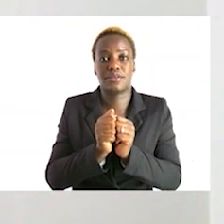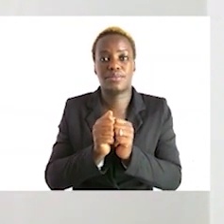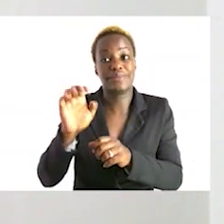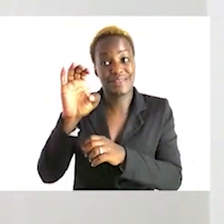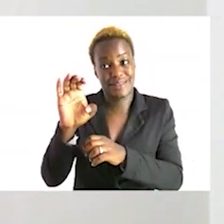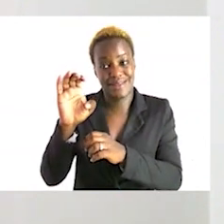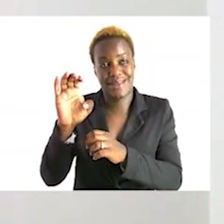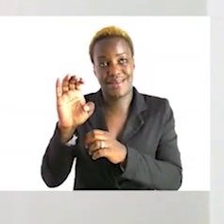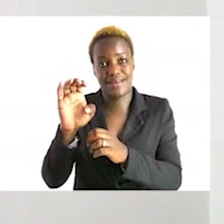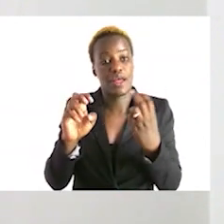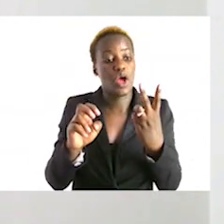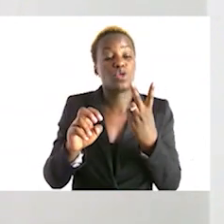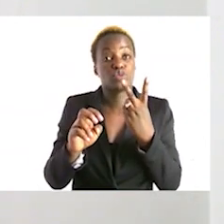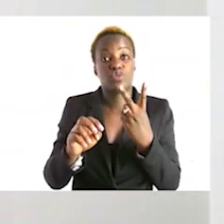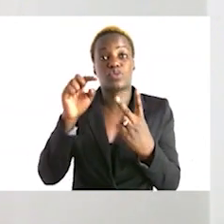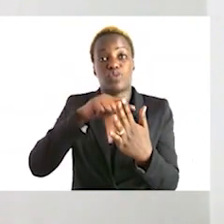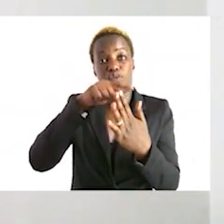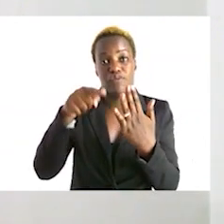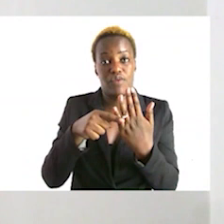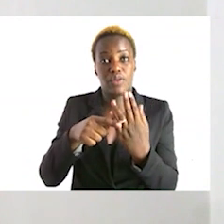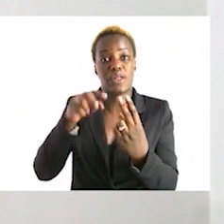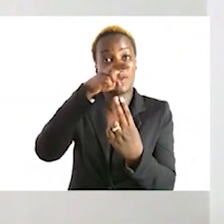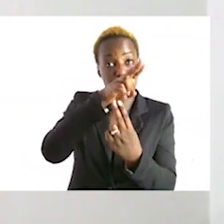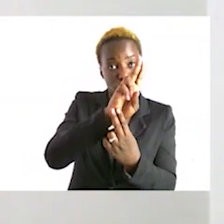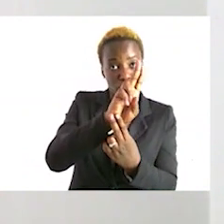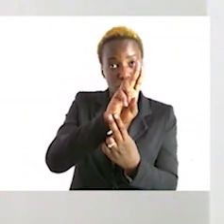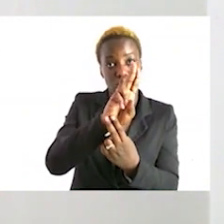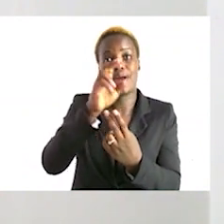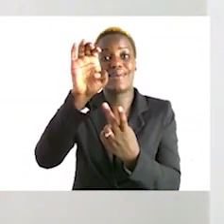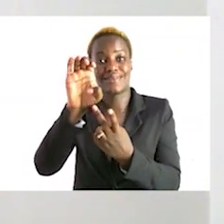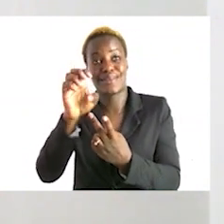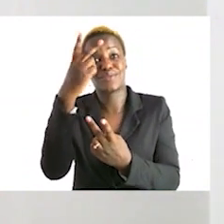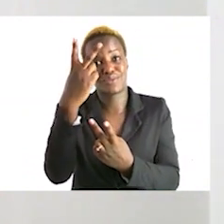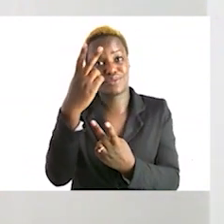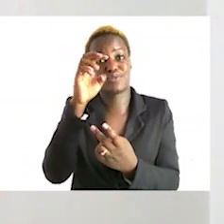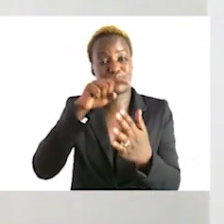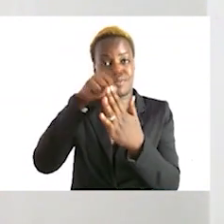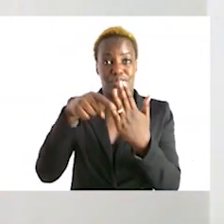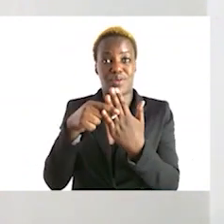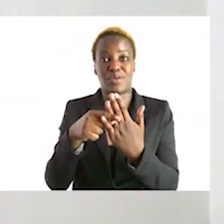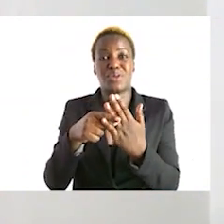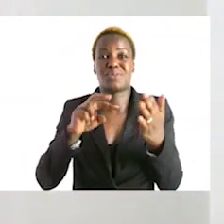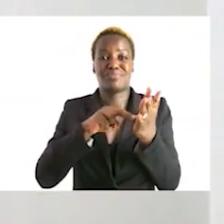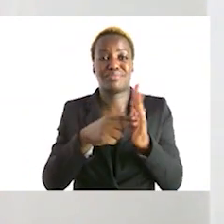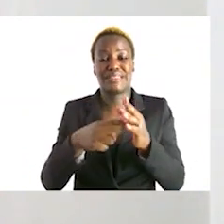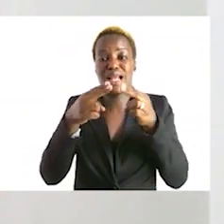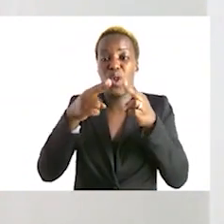makes the whole word the long vowel. Nay. Let's quickly look on our short